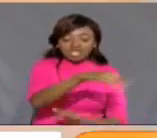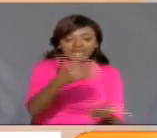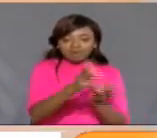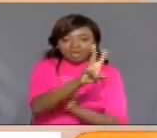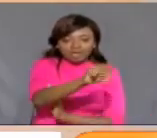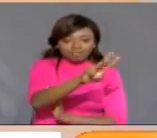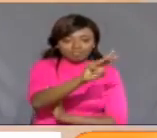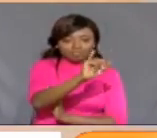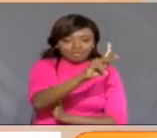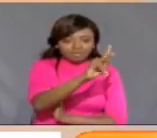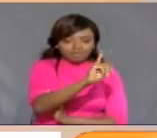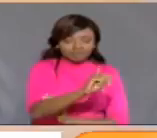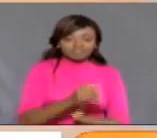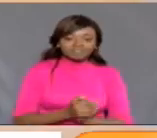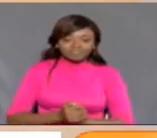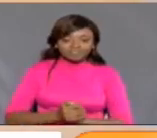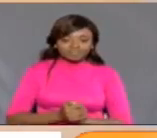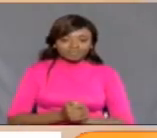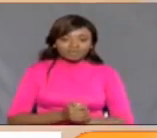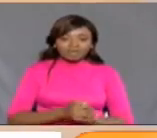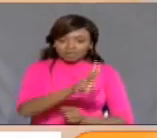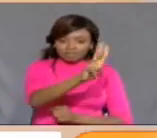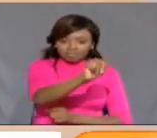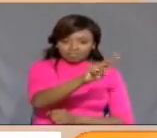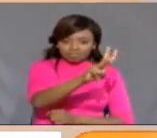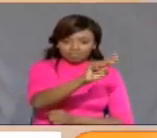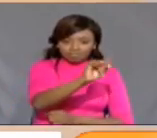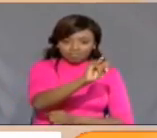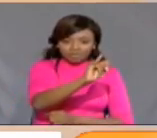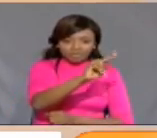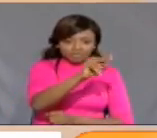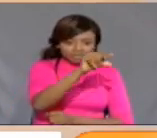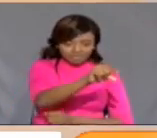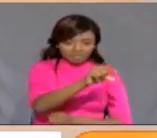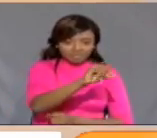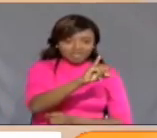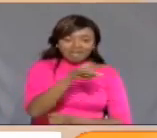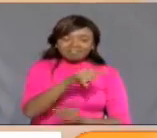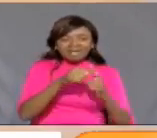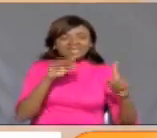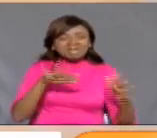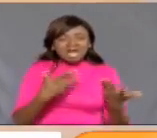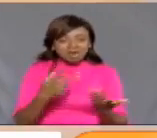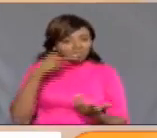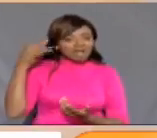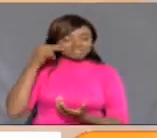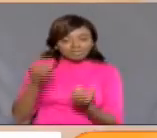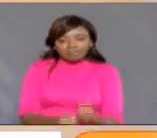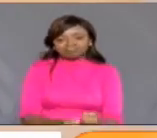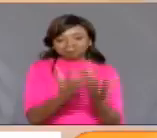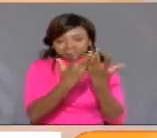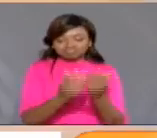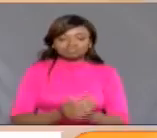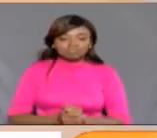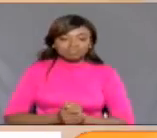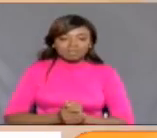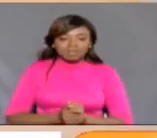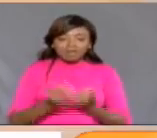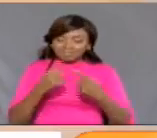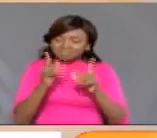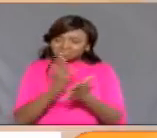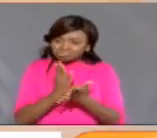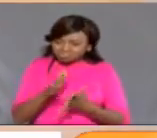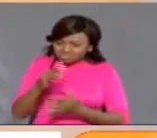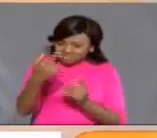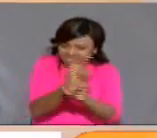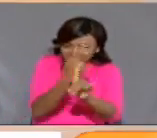other people were injured in yet another suspected AL-SHABAAB attack in Wajir. Heightened terror activities have led counties